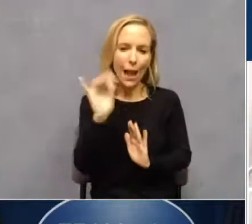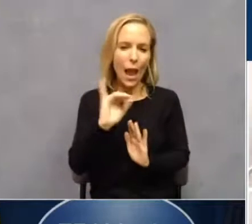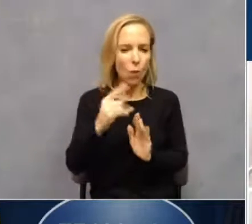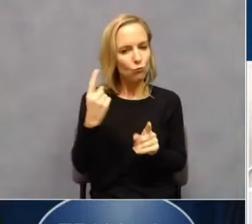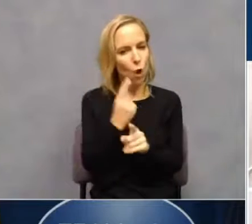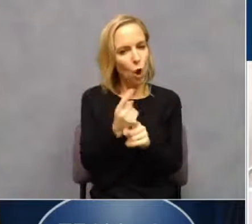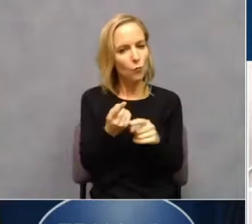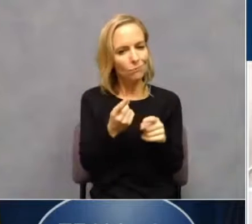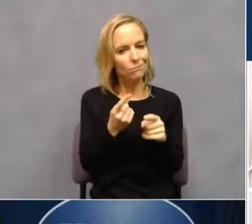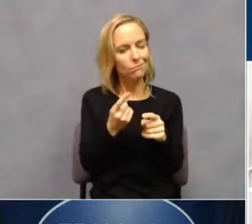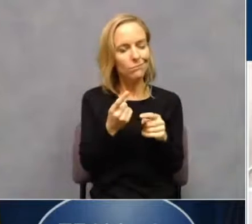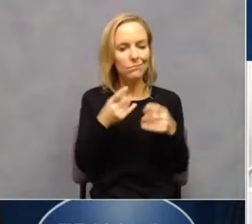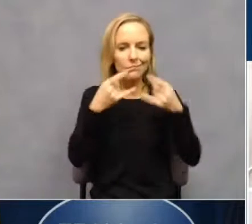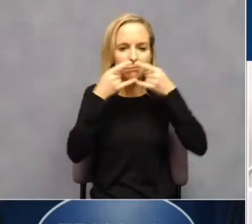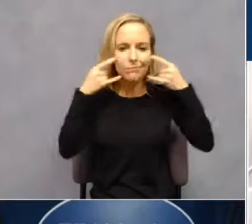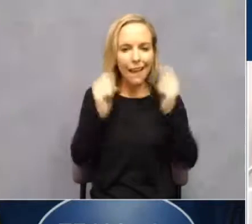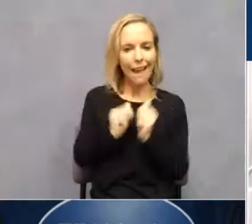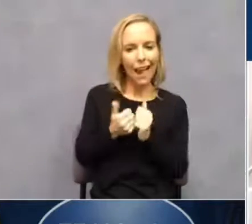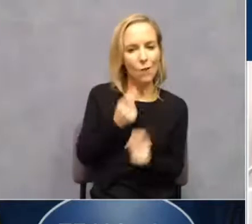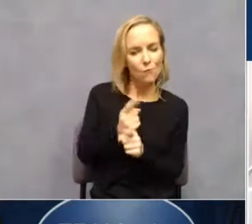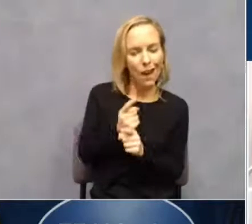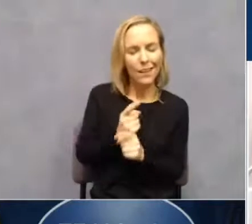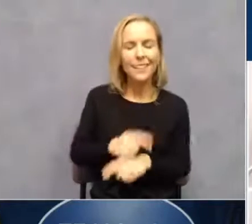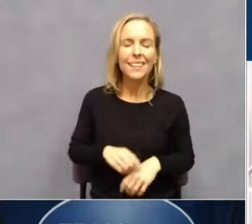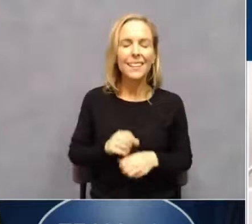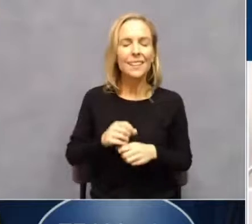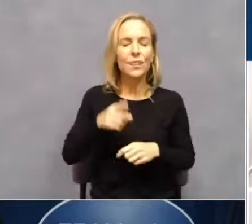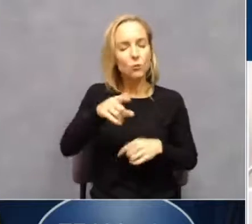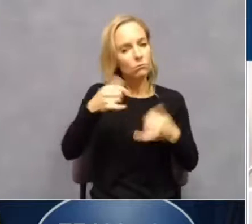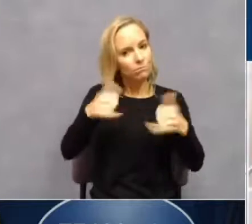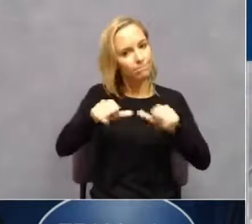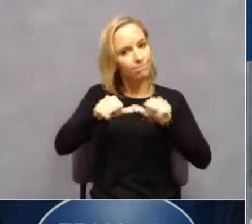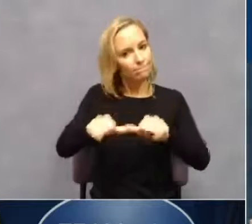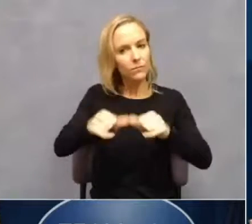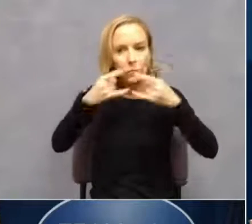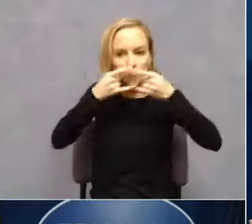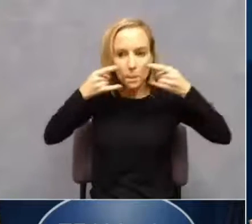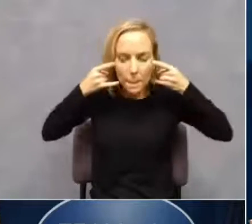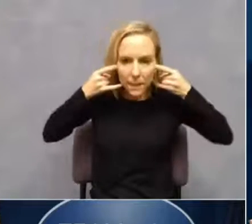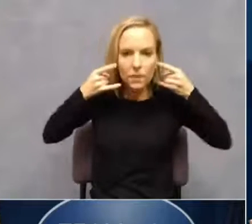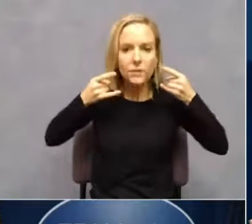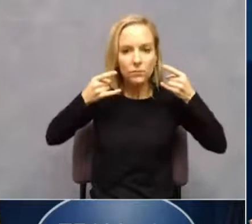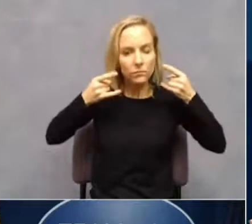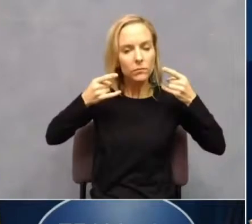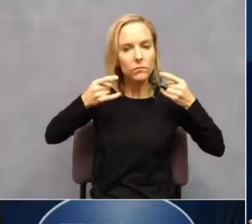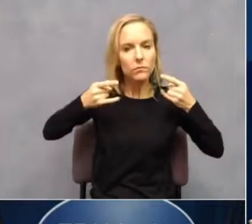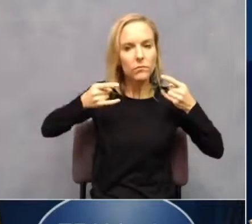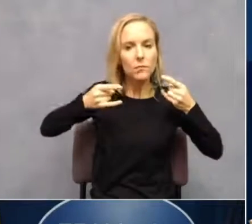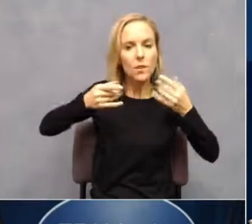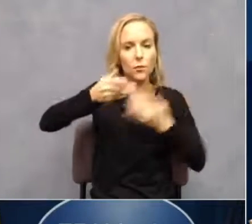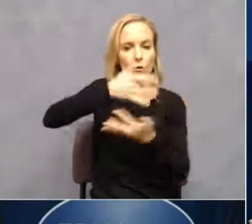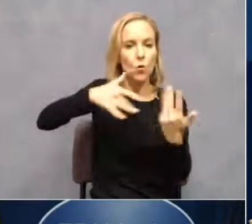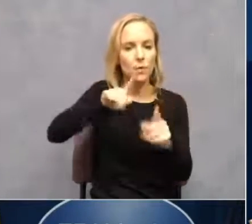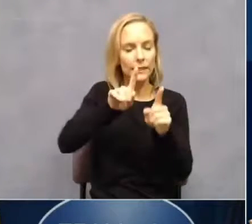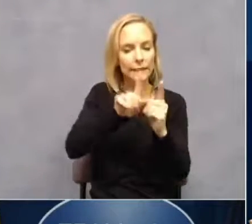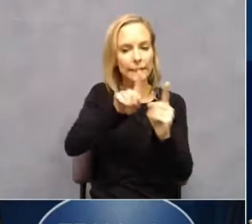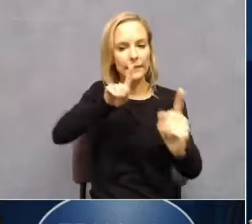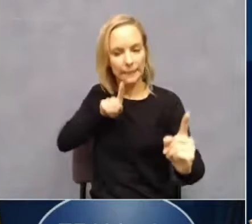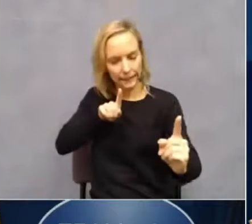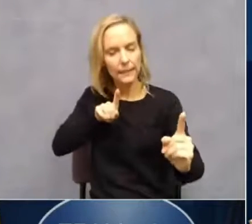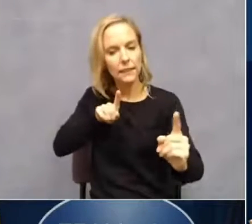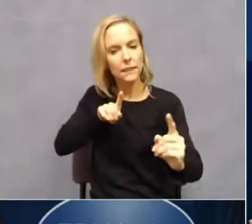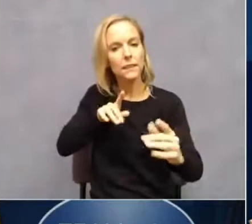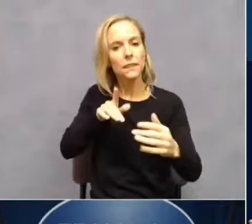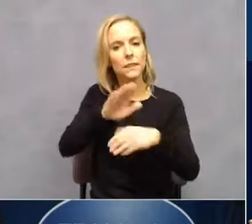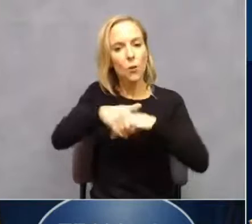So everybody make sure that you continue to wear your masks, socially distance, and practice good hand